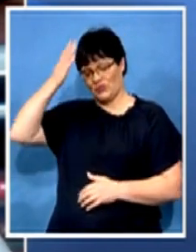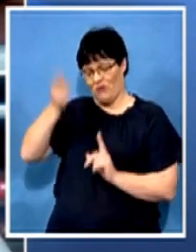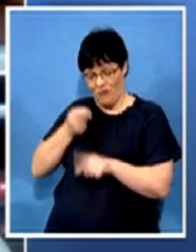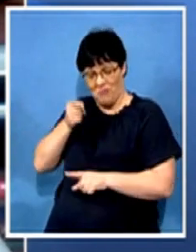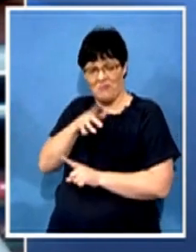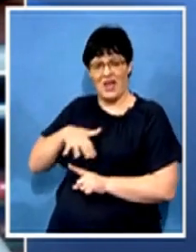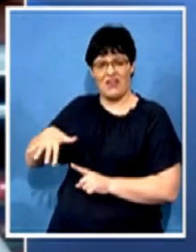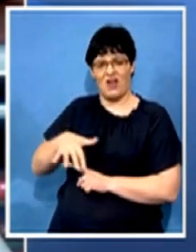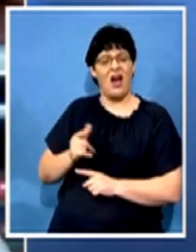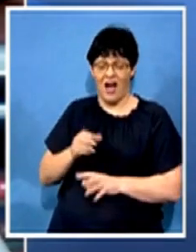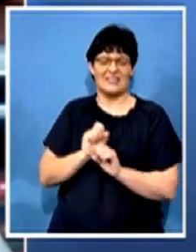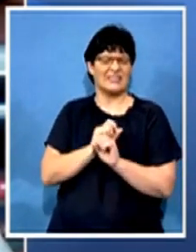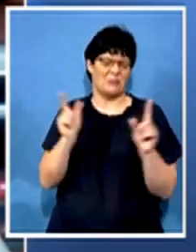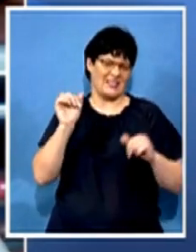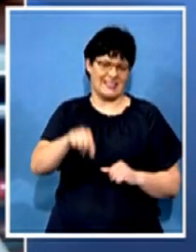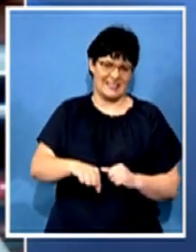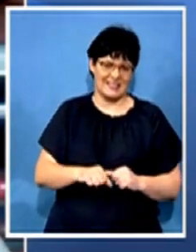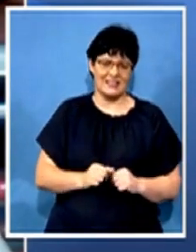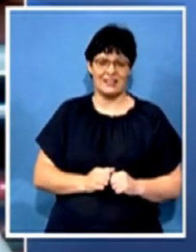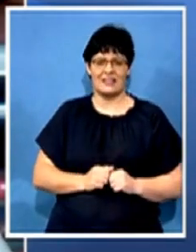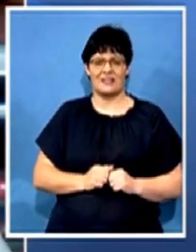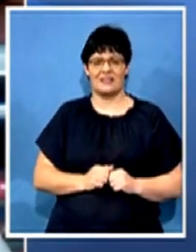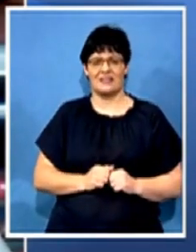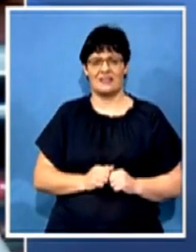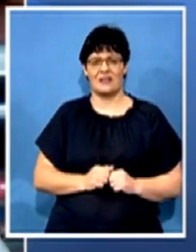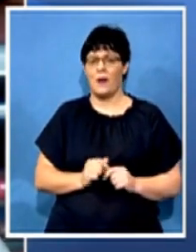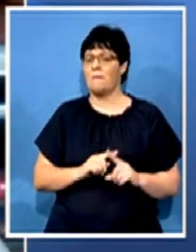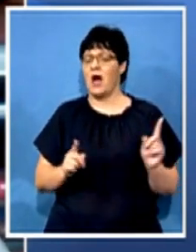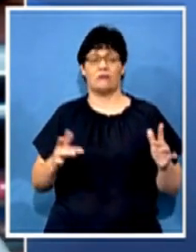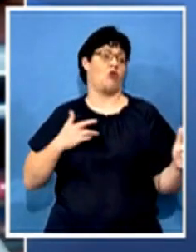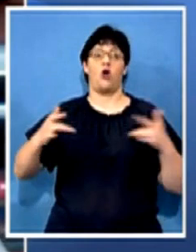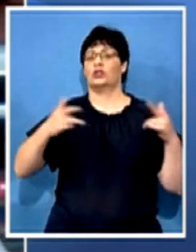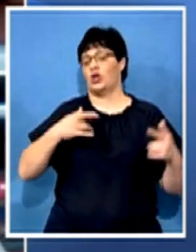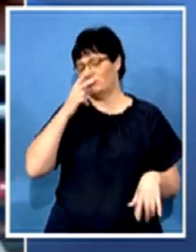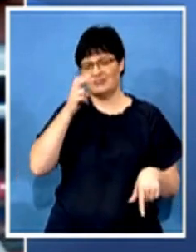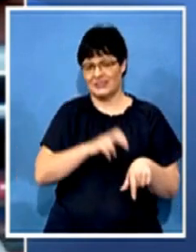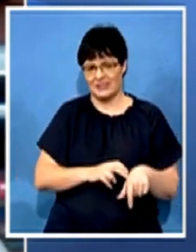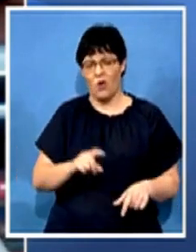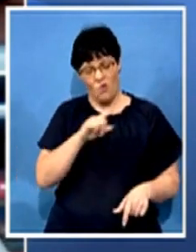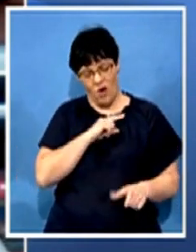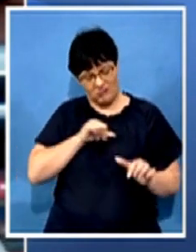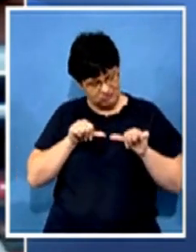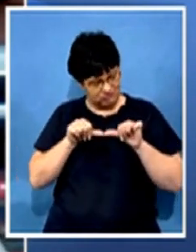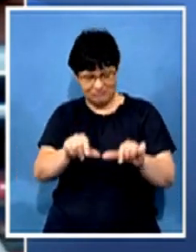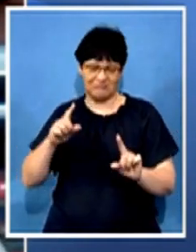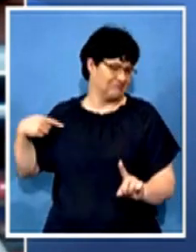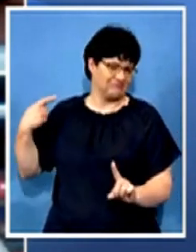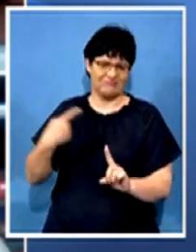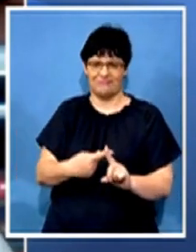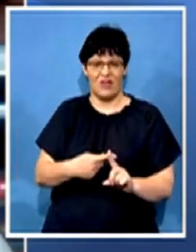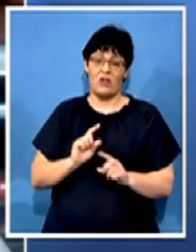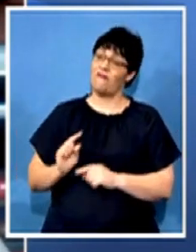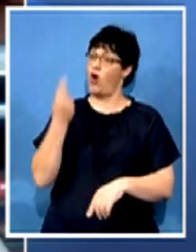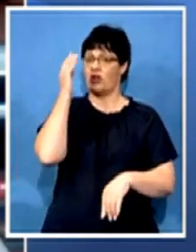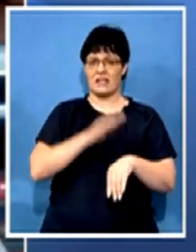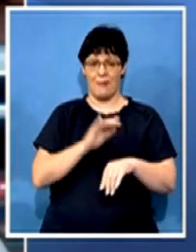but we shouldn't be worried because this has been the case for some time, and it's not the first time that the IFP has claimed that ward. And